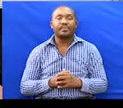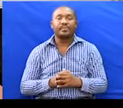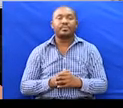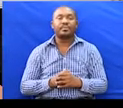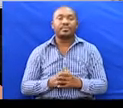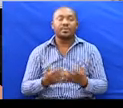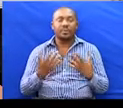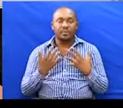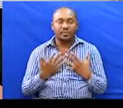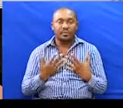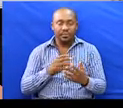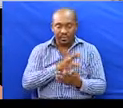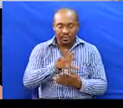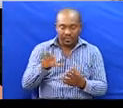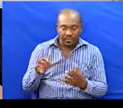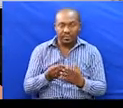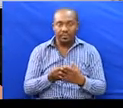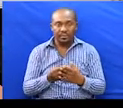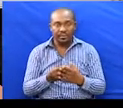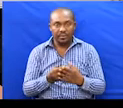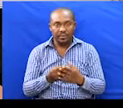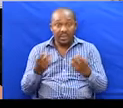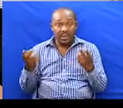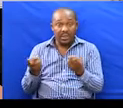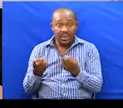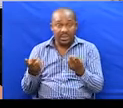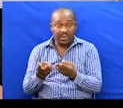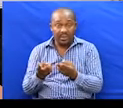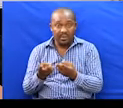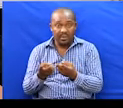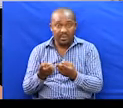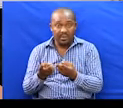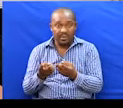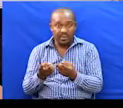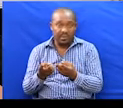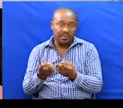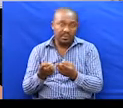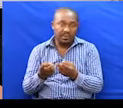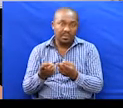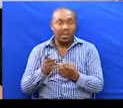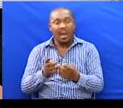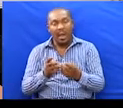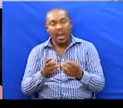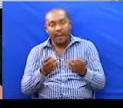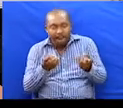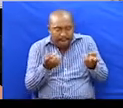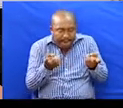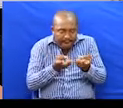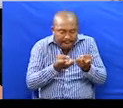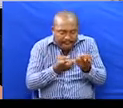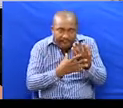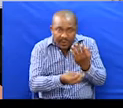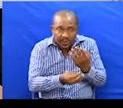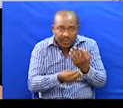of the same species, they tend to differ and resemble in some of their